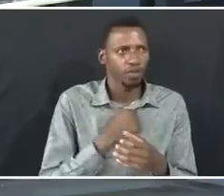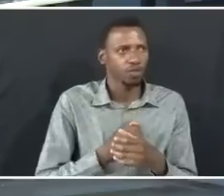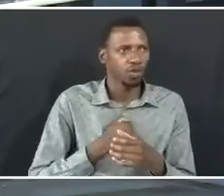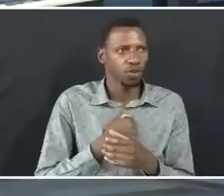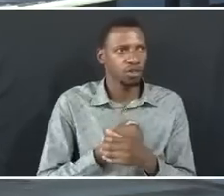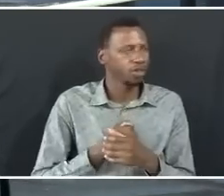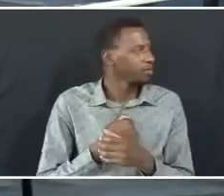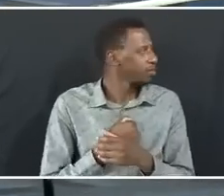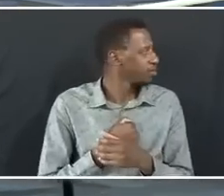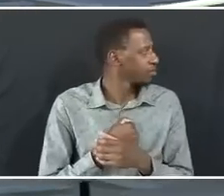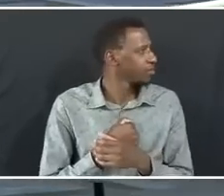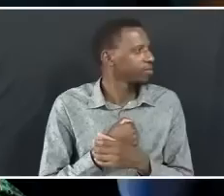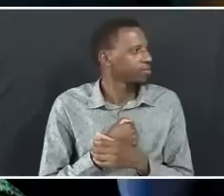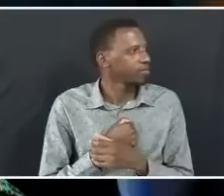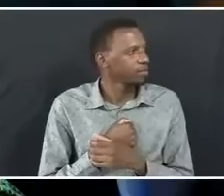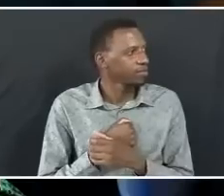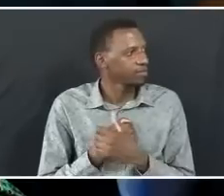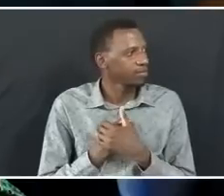and.